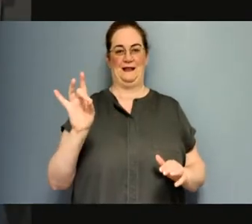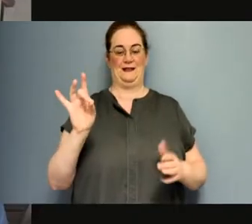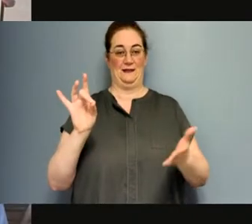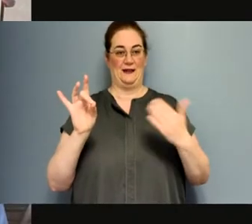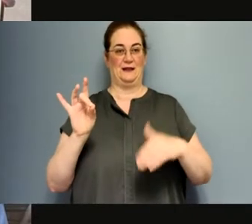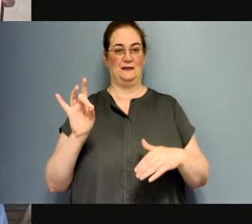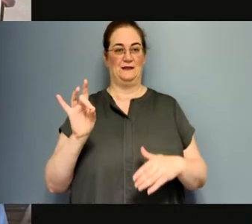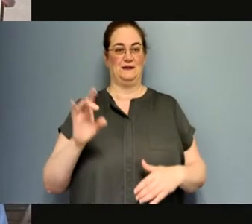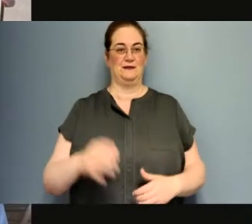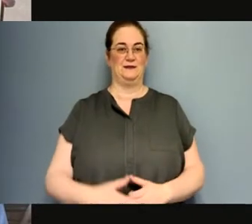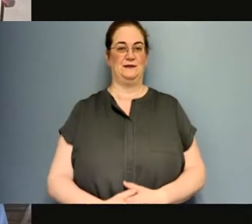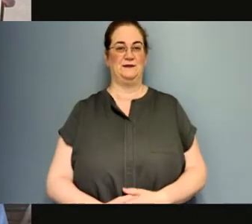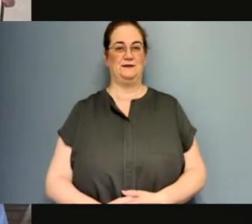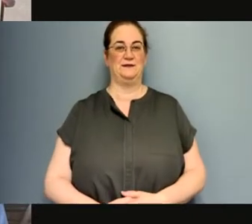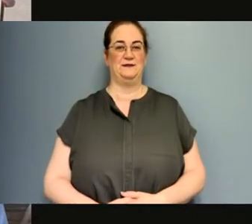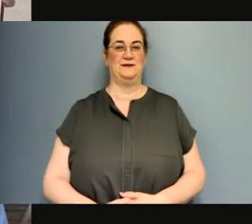slide.